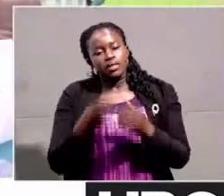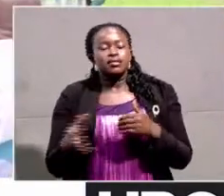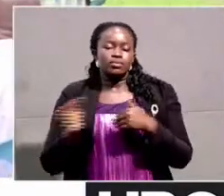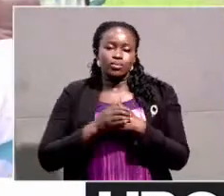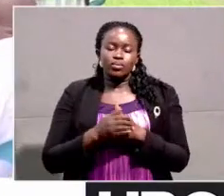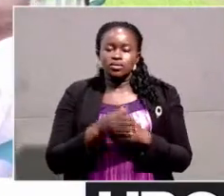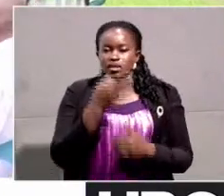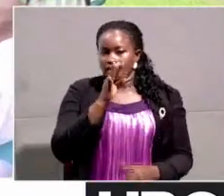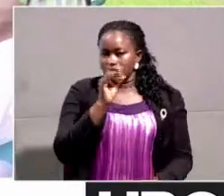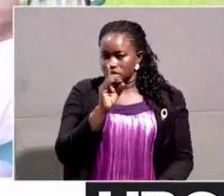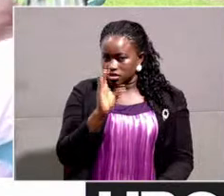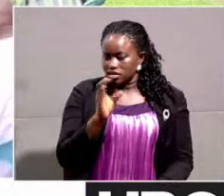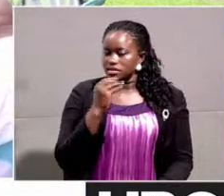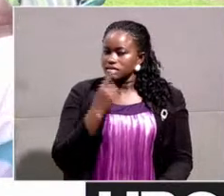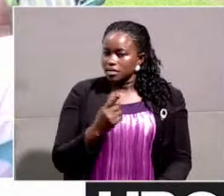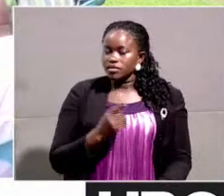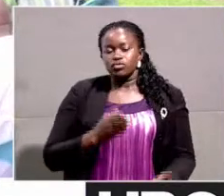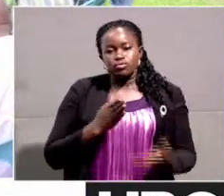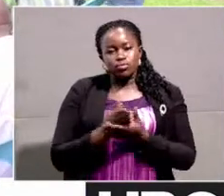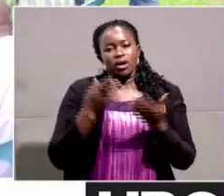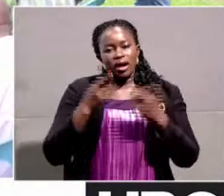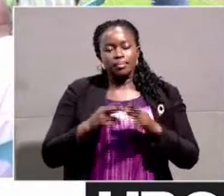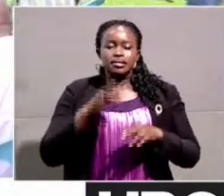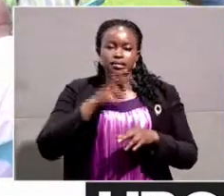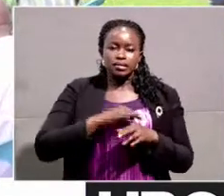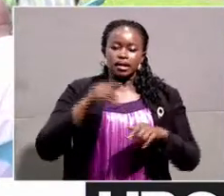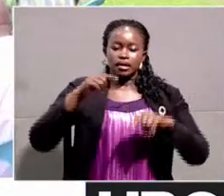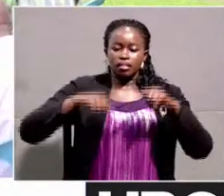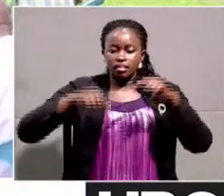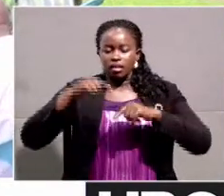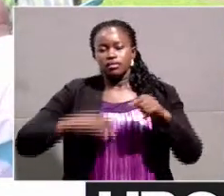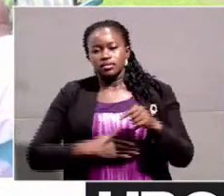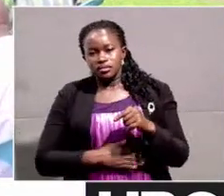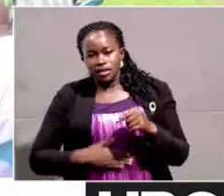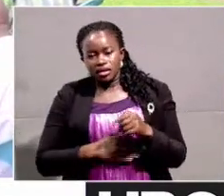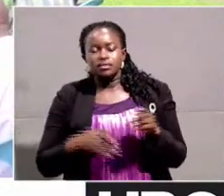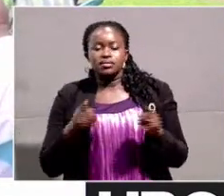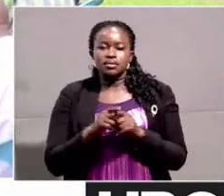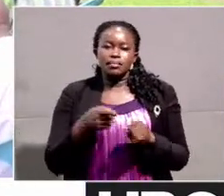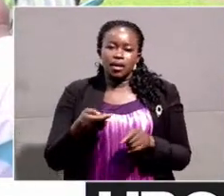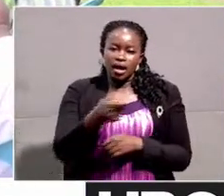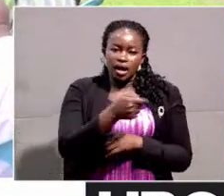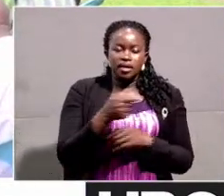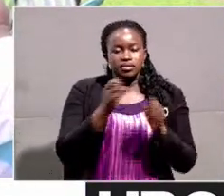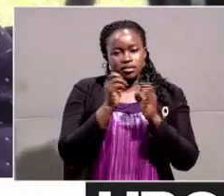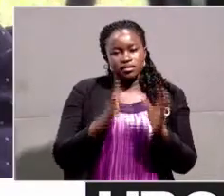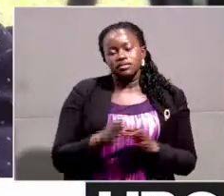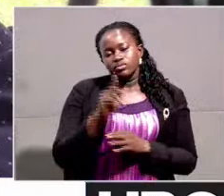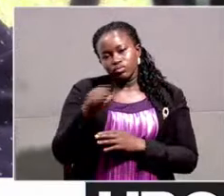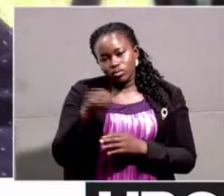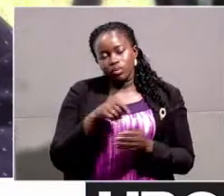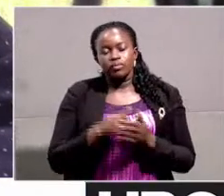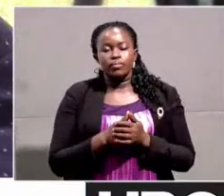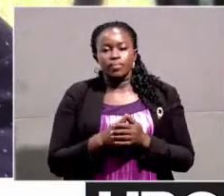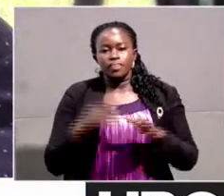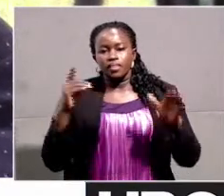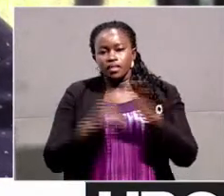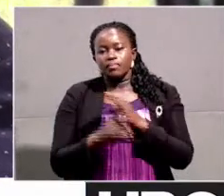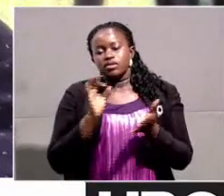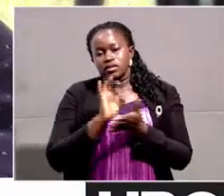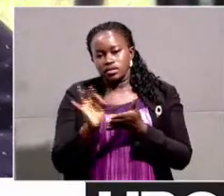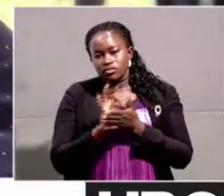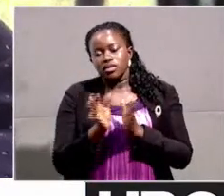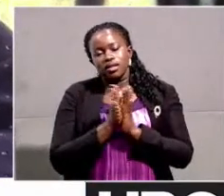close. FDC says disparity in salaries between science and art teachers is wrong. The Deputy Secretary General,